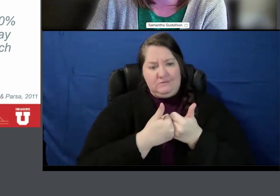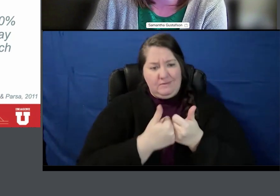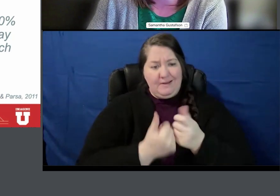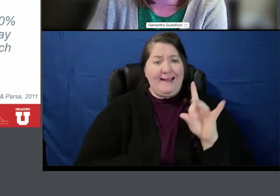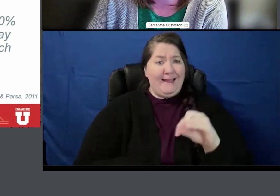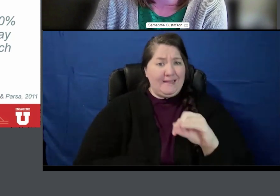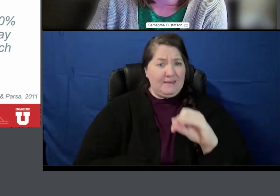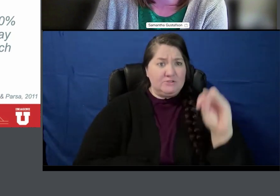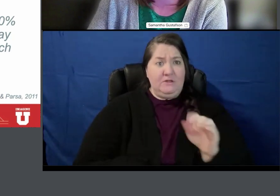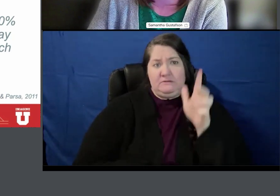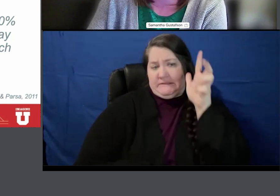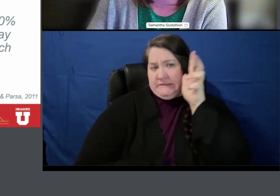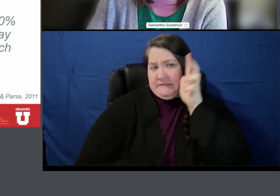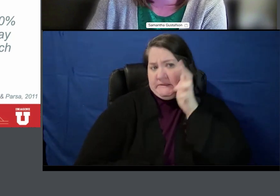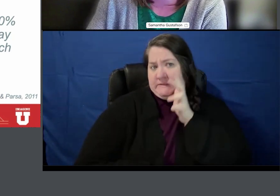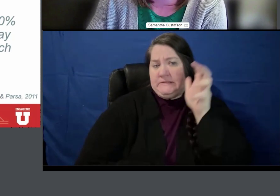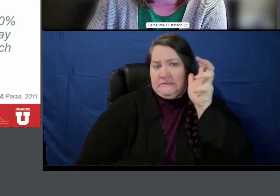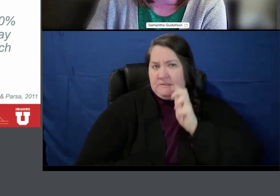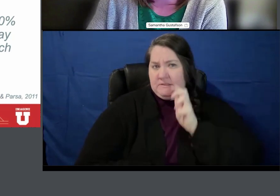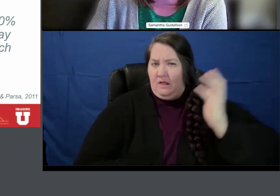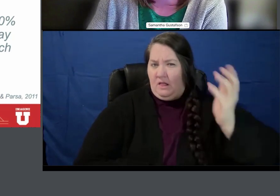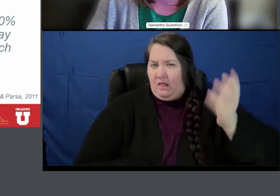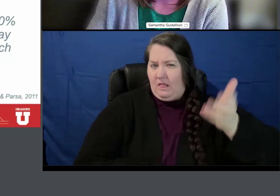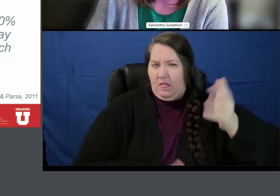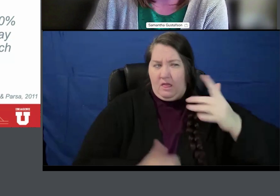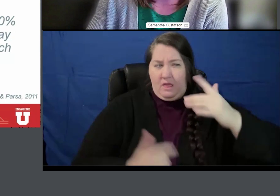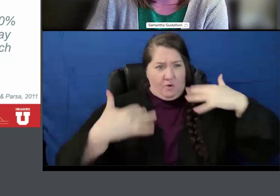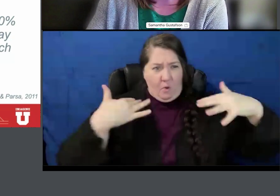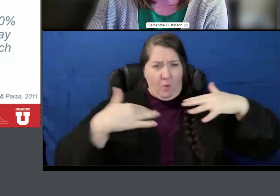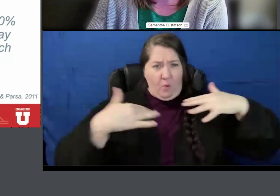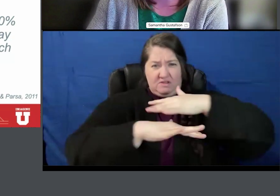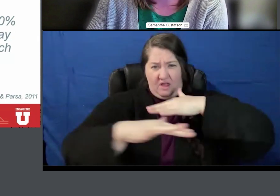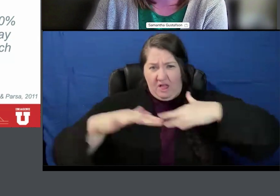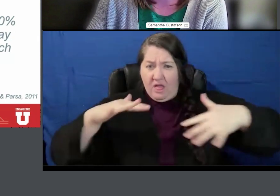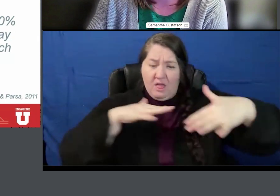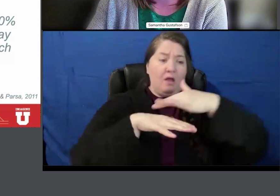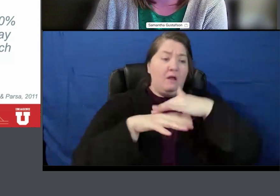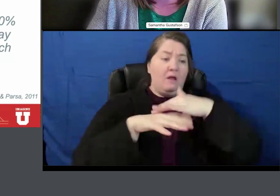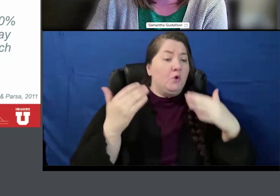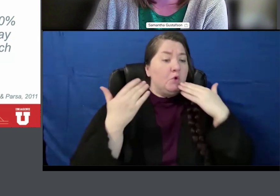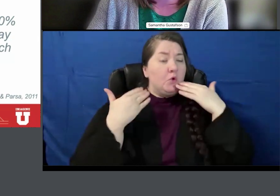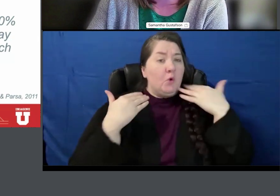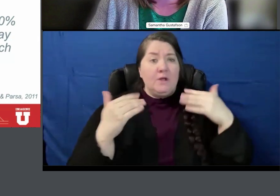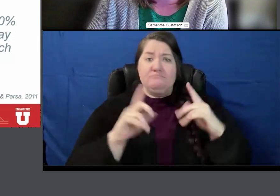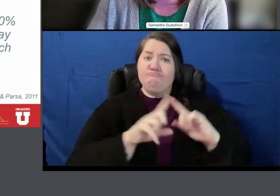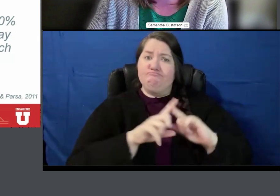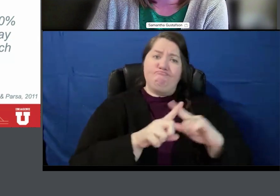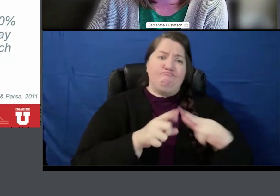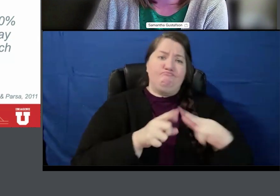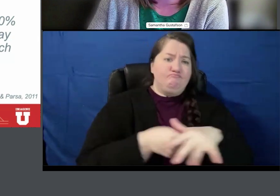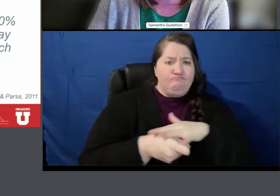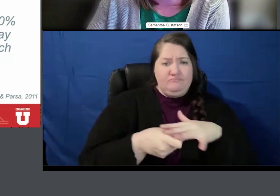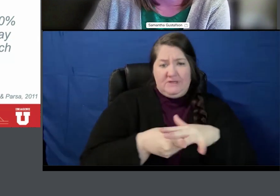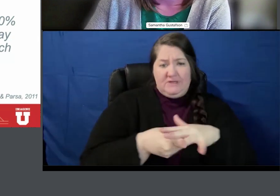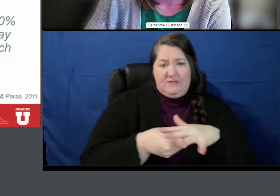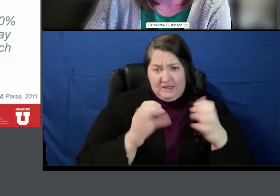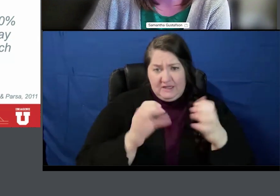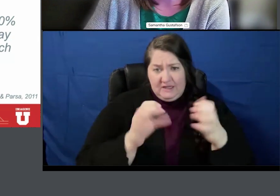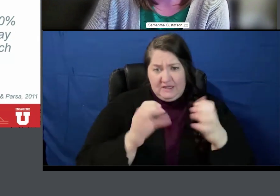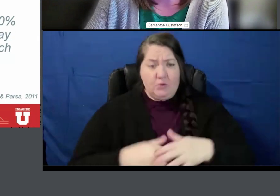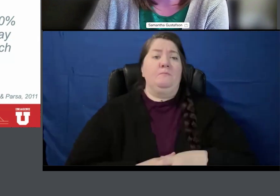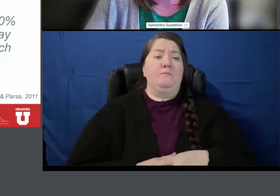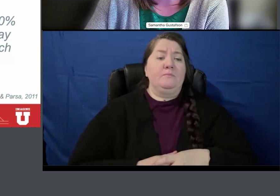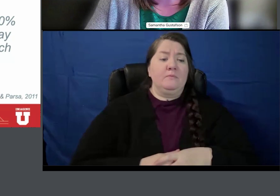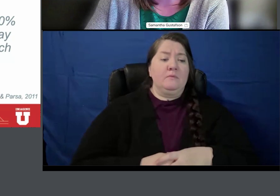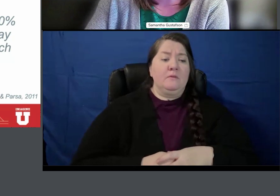school day listening to speech in noise. Noise can come from lots of different places in a classroom. We